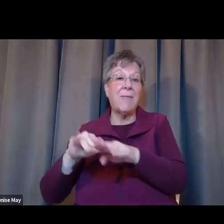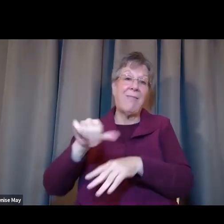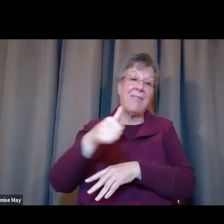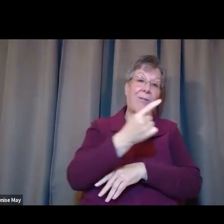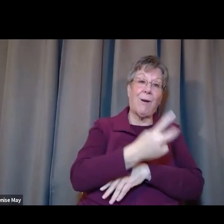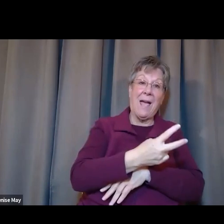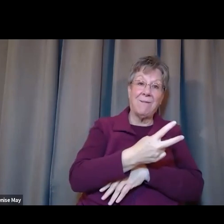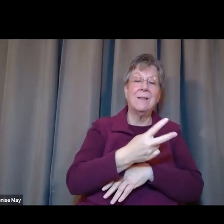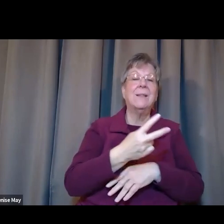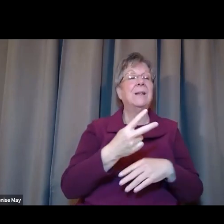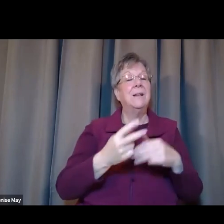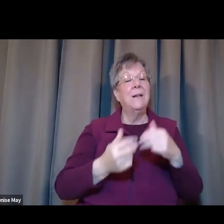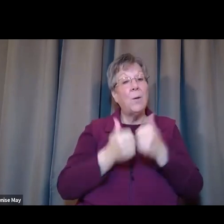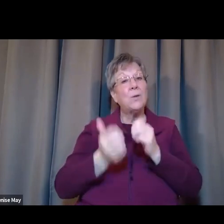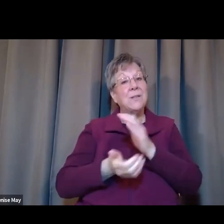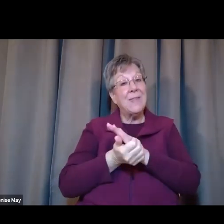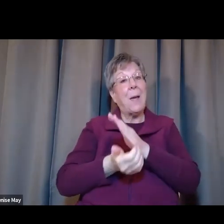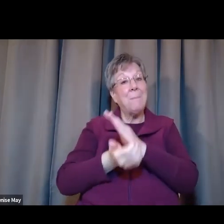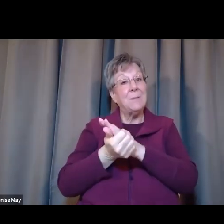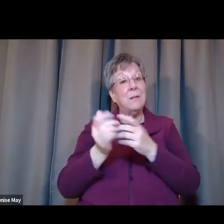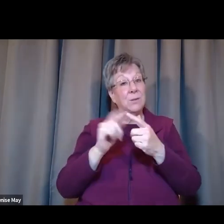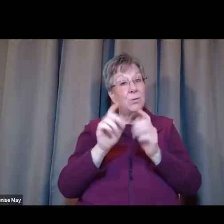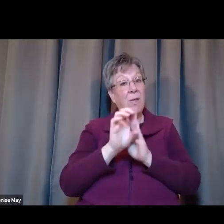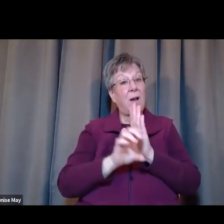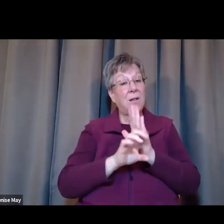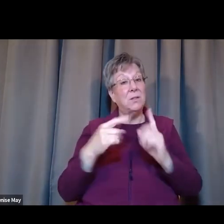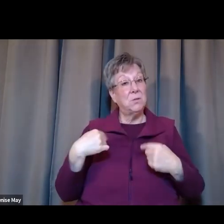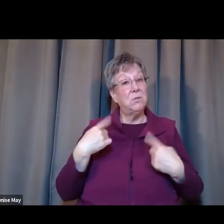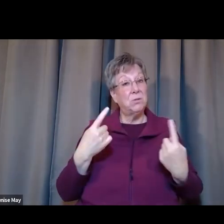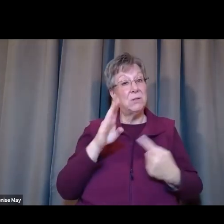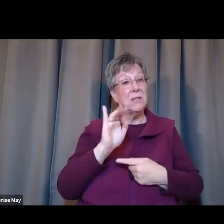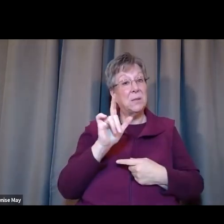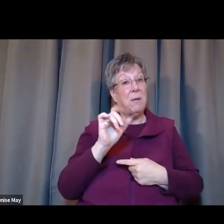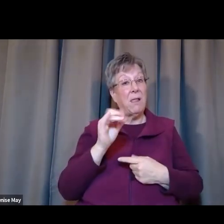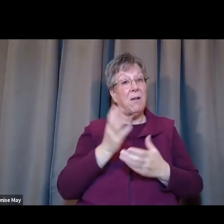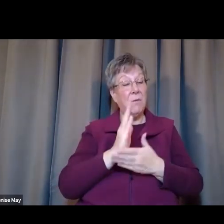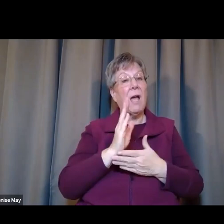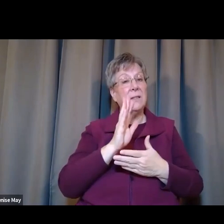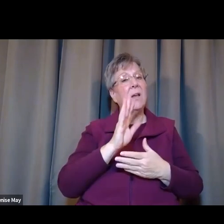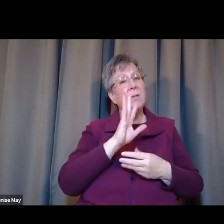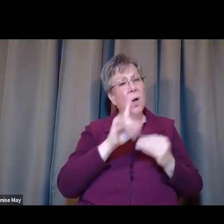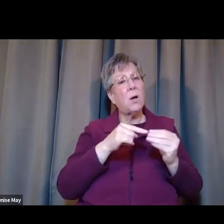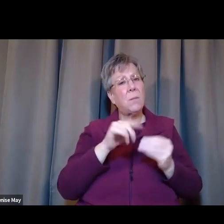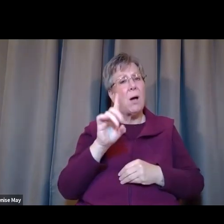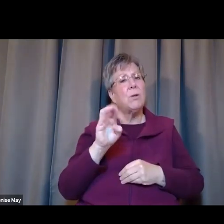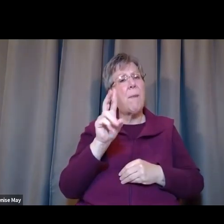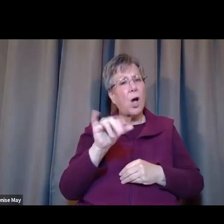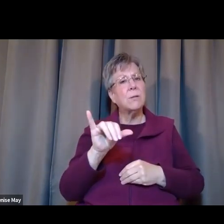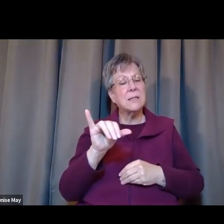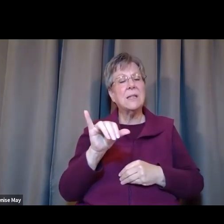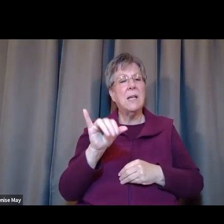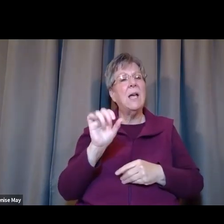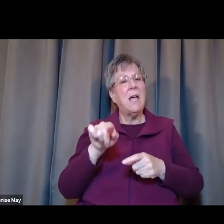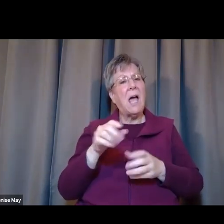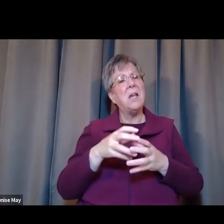Even though most of the amendments we have made to our Constitution since the Bill of Rights concern democracy and have expanded the